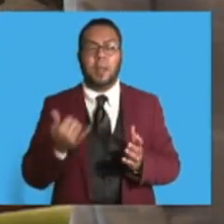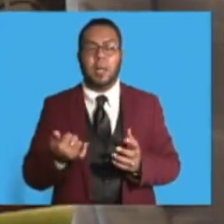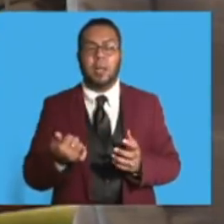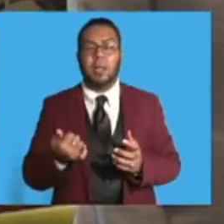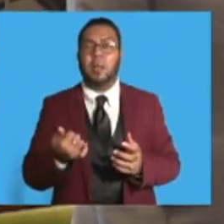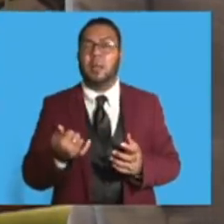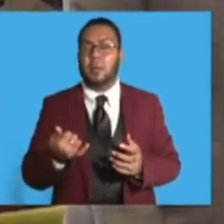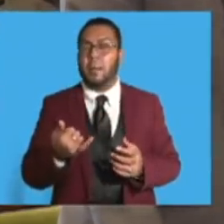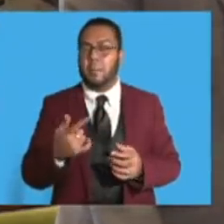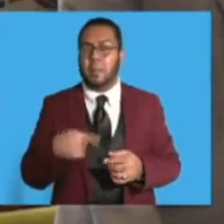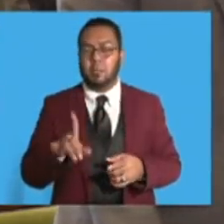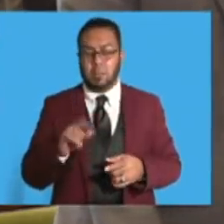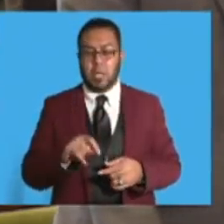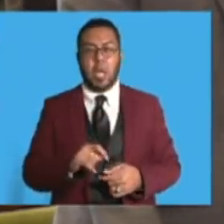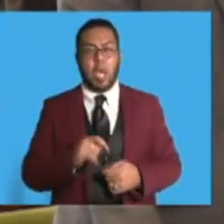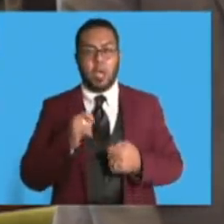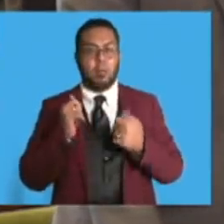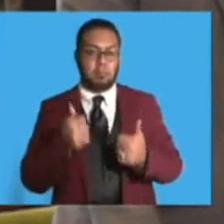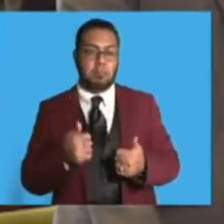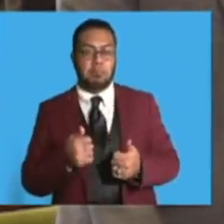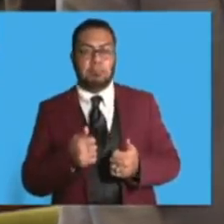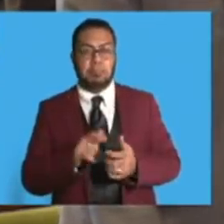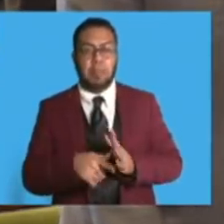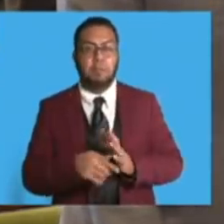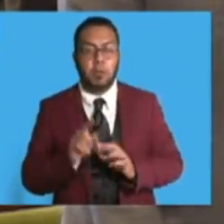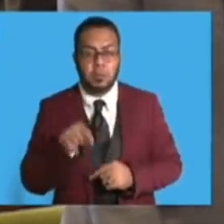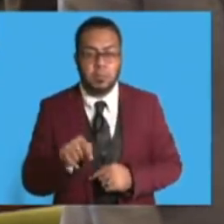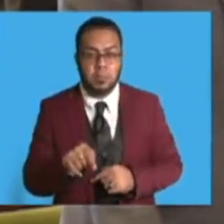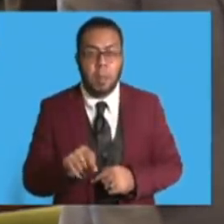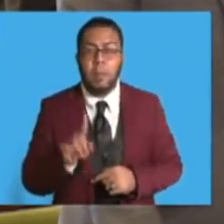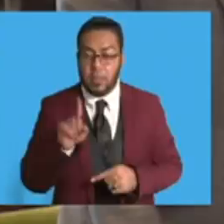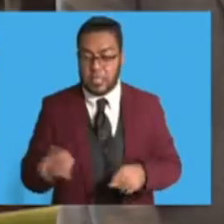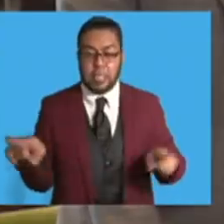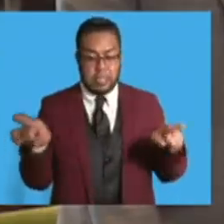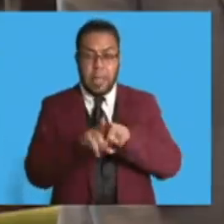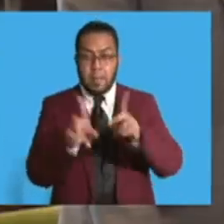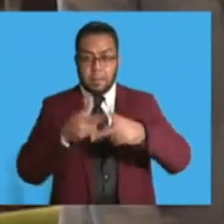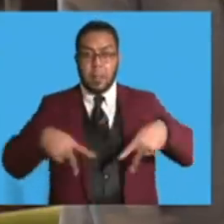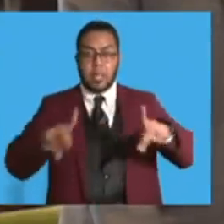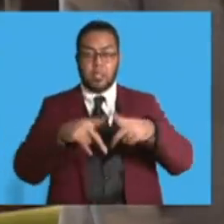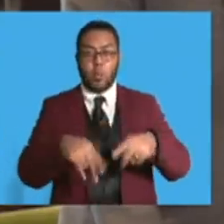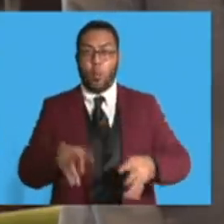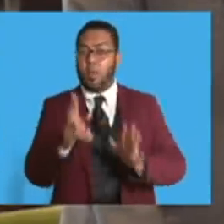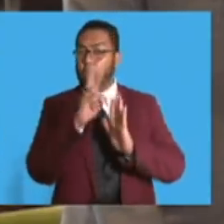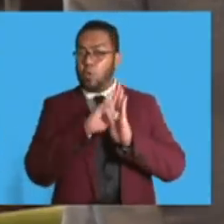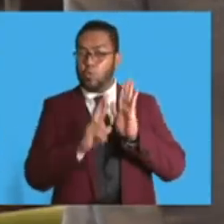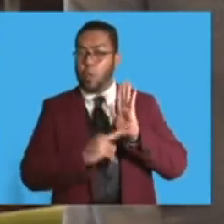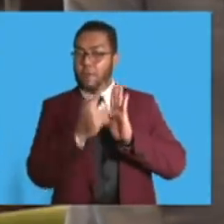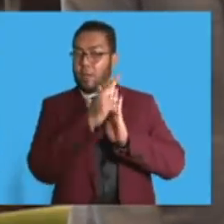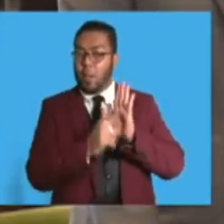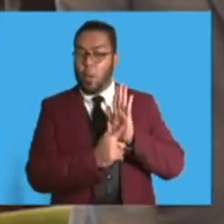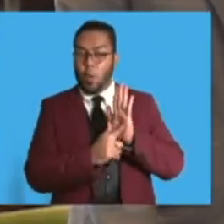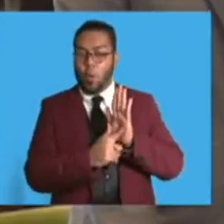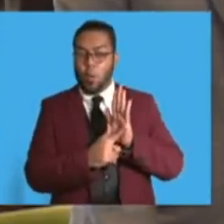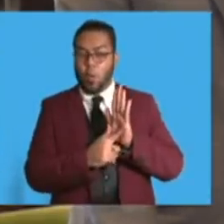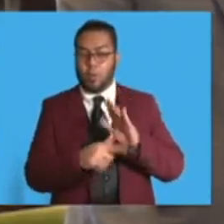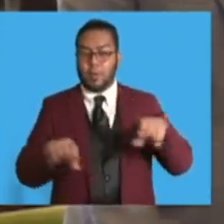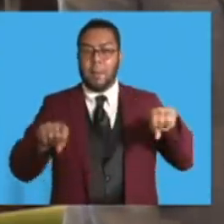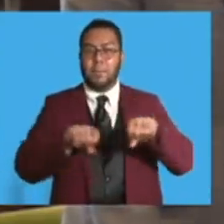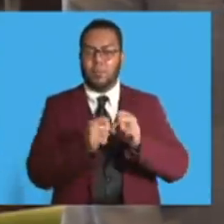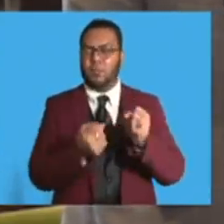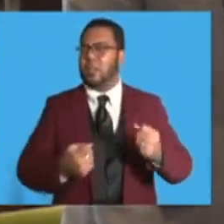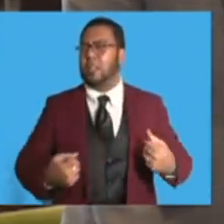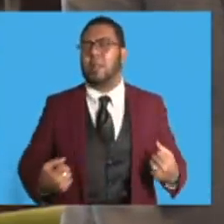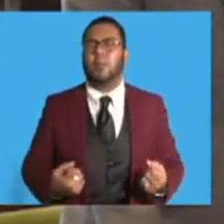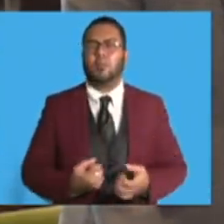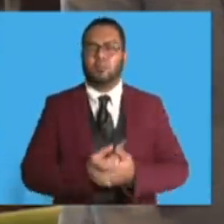a cathartic moment for him. This is the very chamber where the rule of law in Fiji is violated in a dramatic